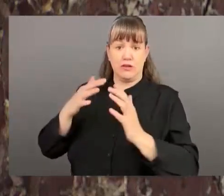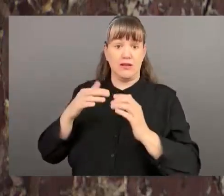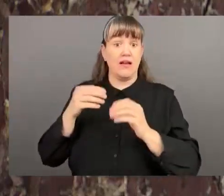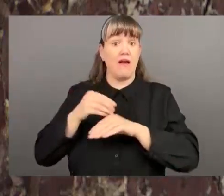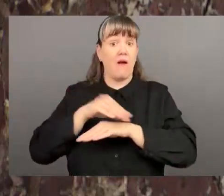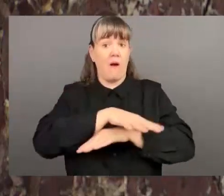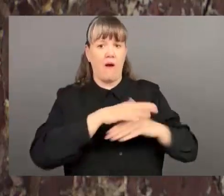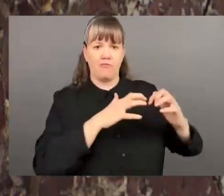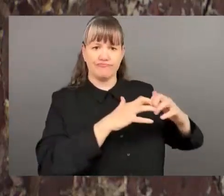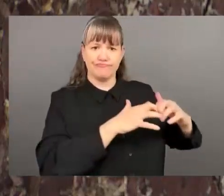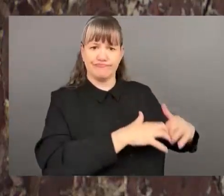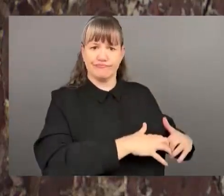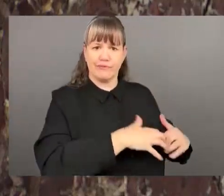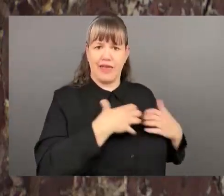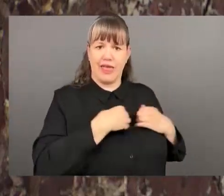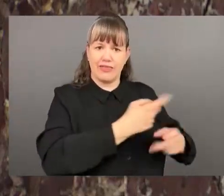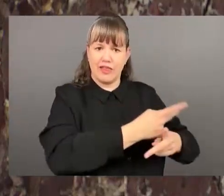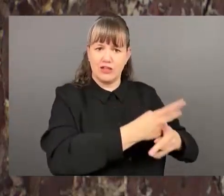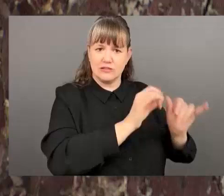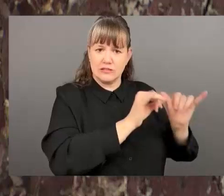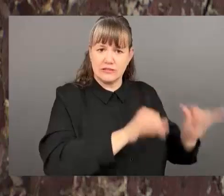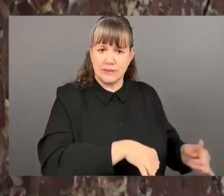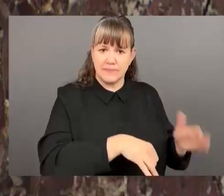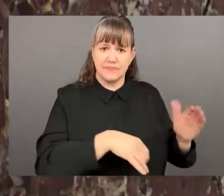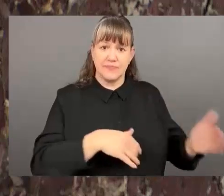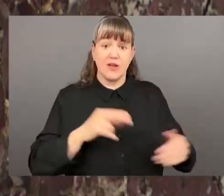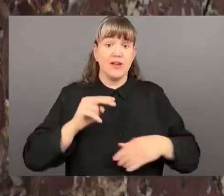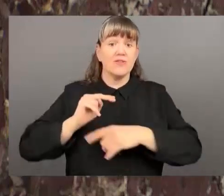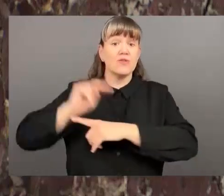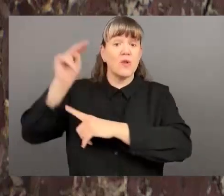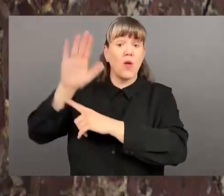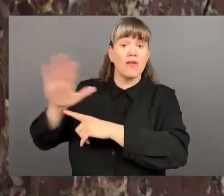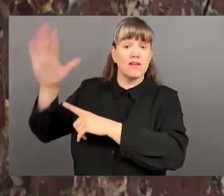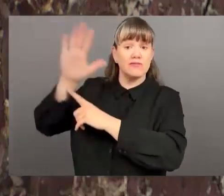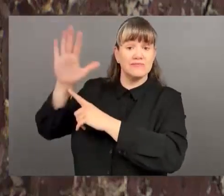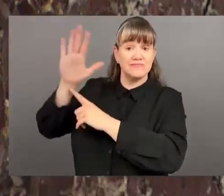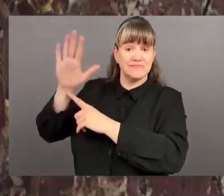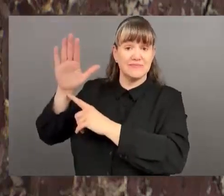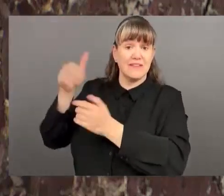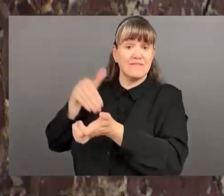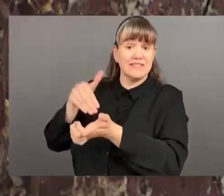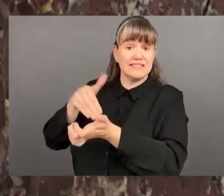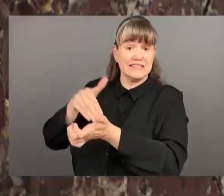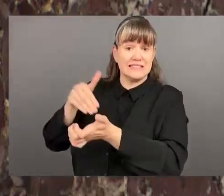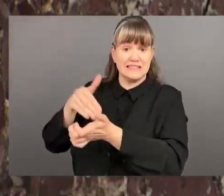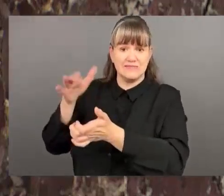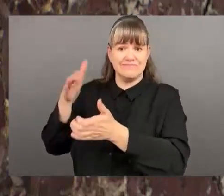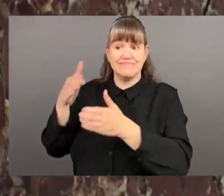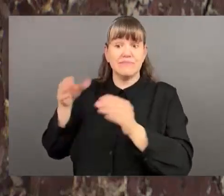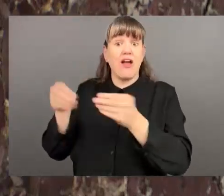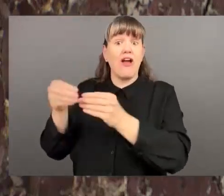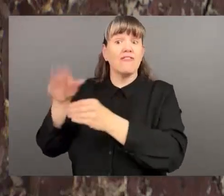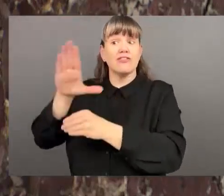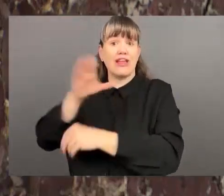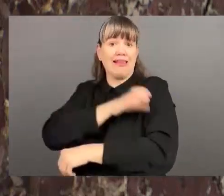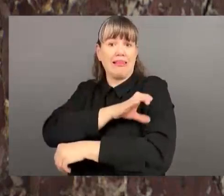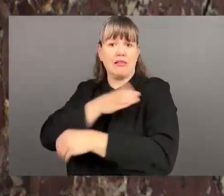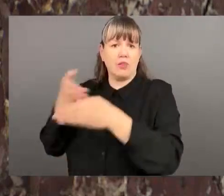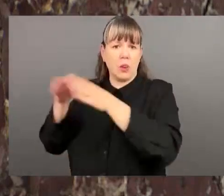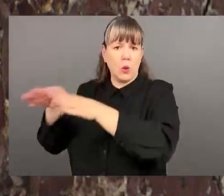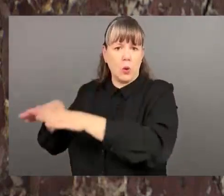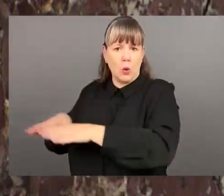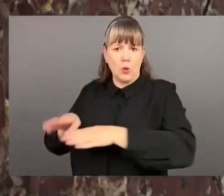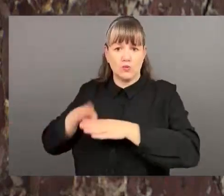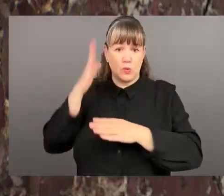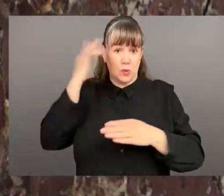due to the growing health implications of LNG, with no additional support from government to address this issue.